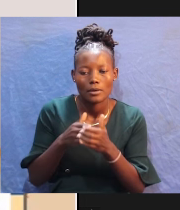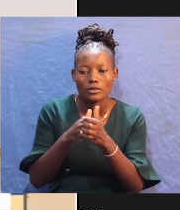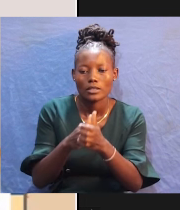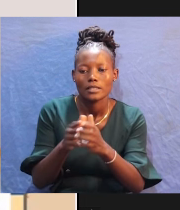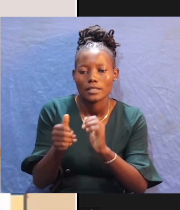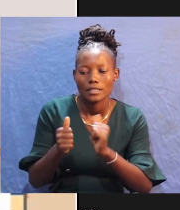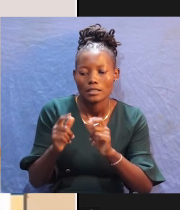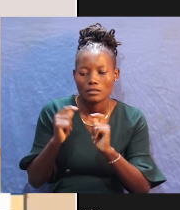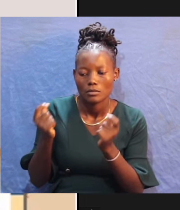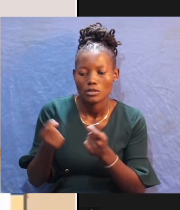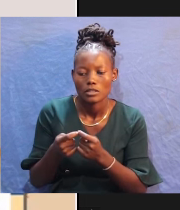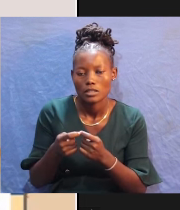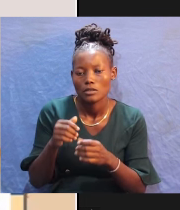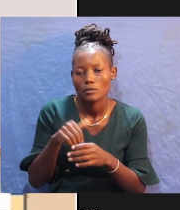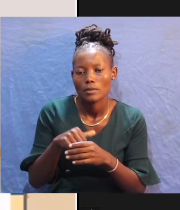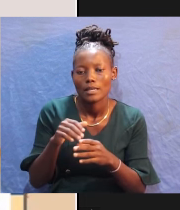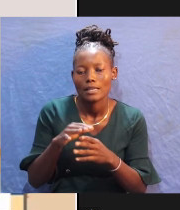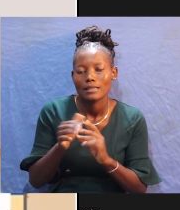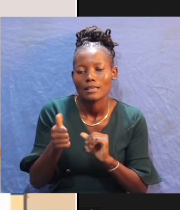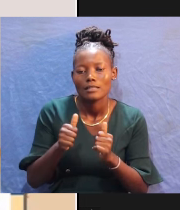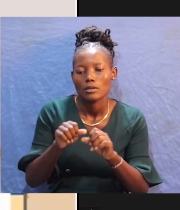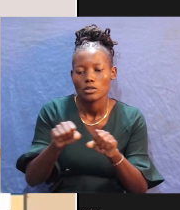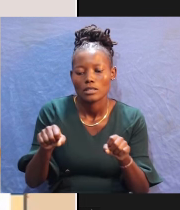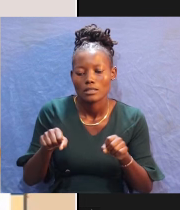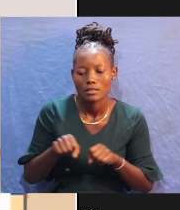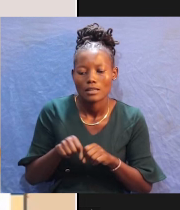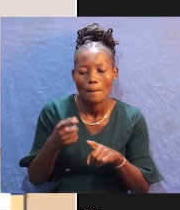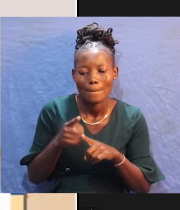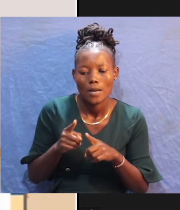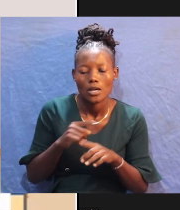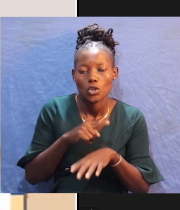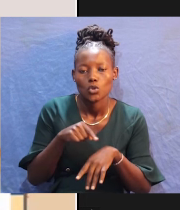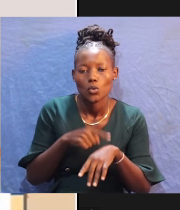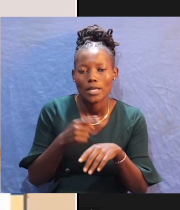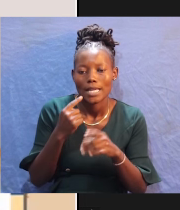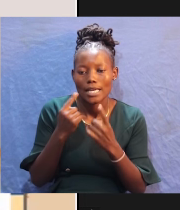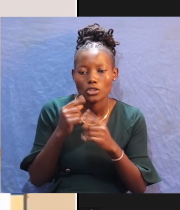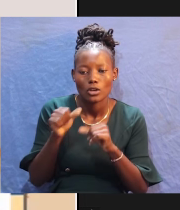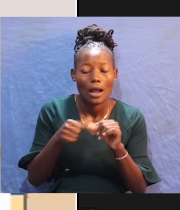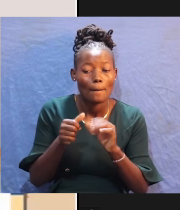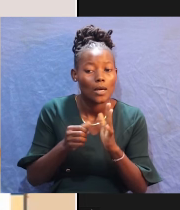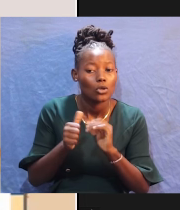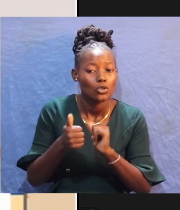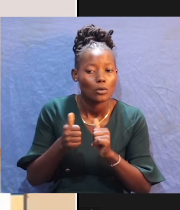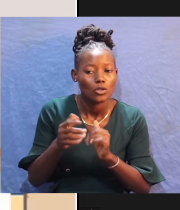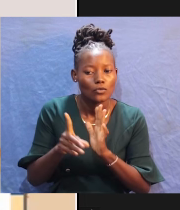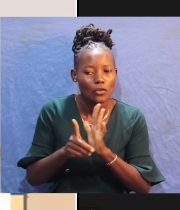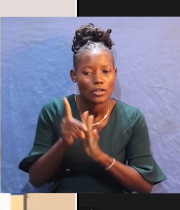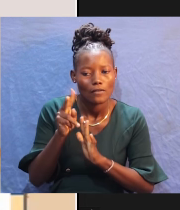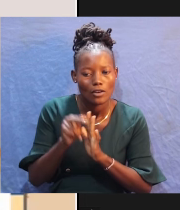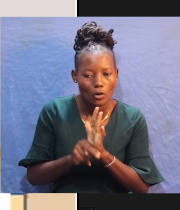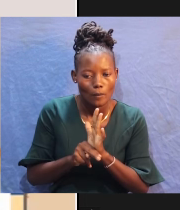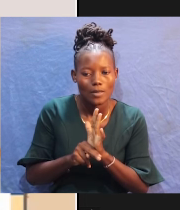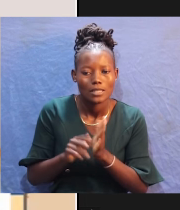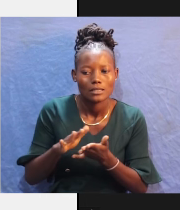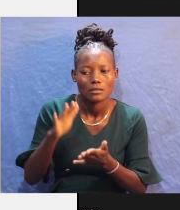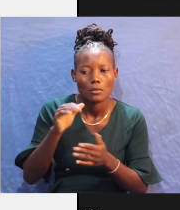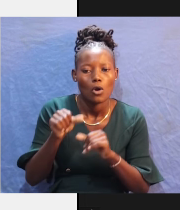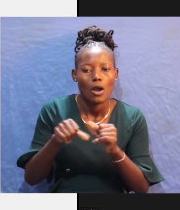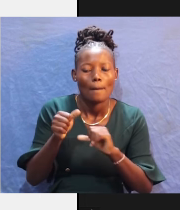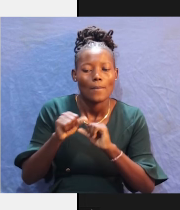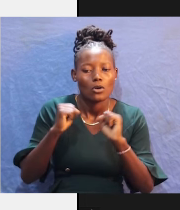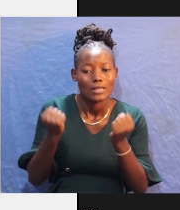implement communication later on? Do you need communication in school? Do you need communication at your job? What do you think? And so on.